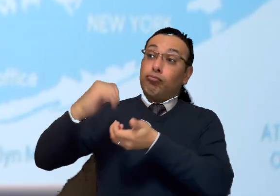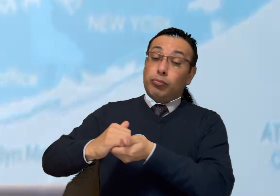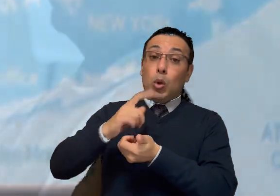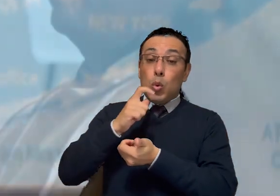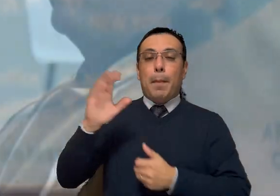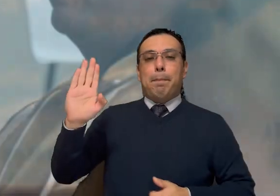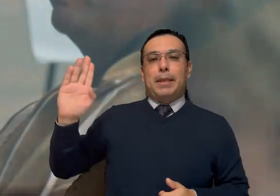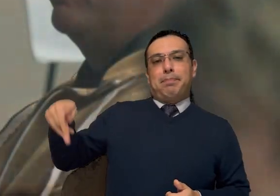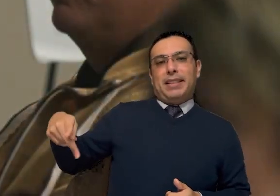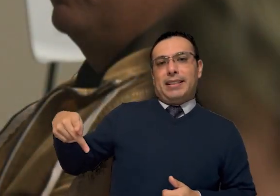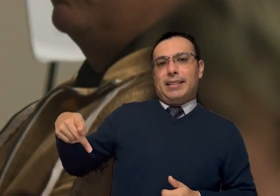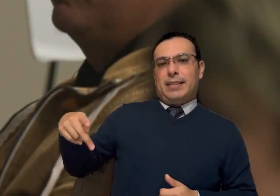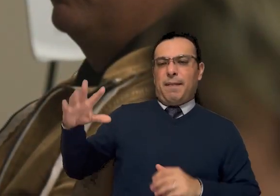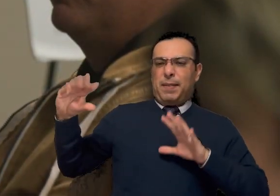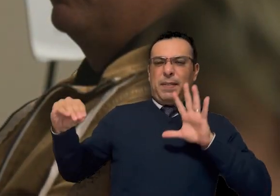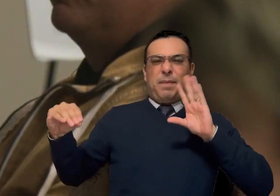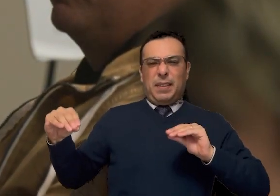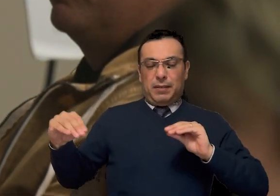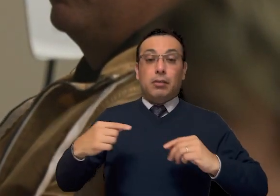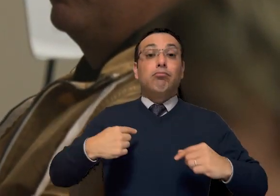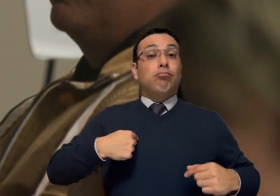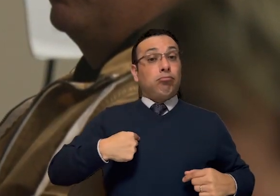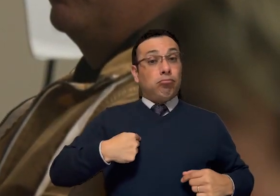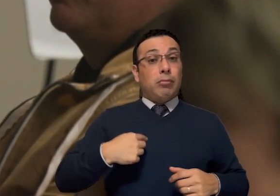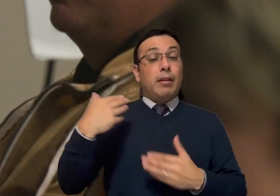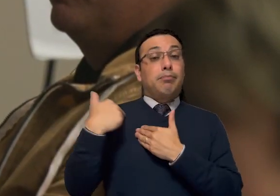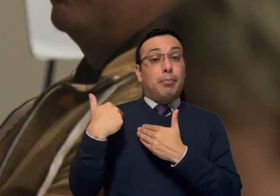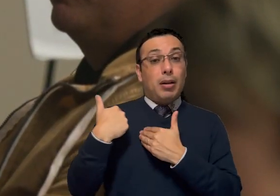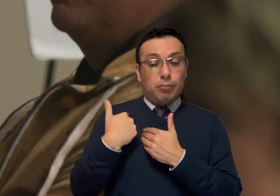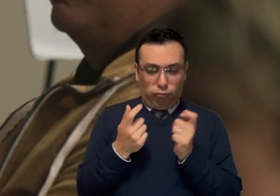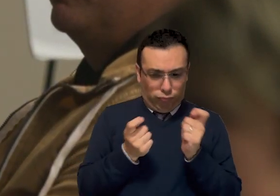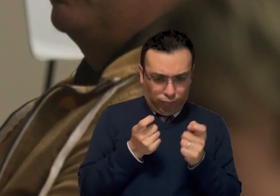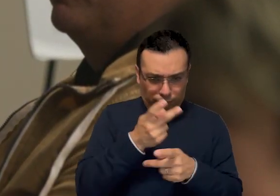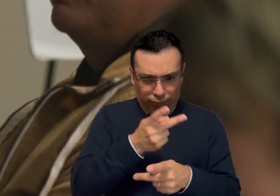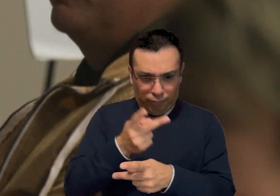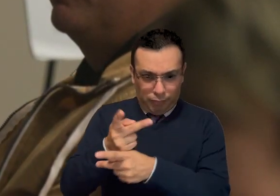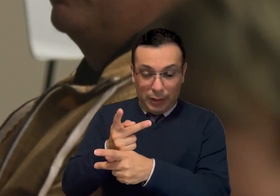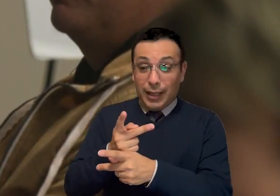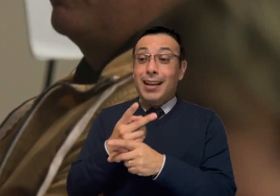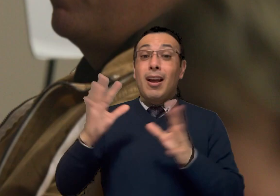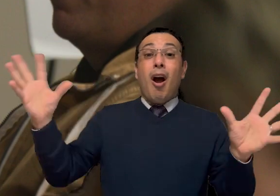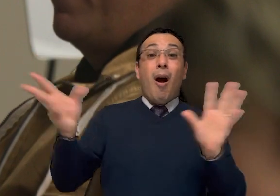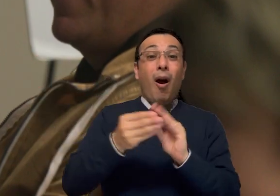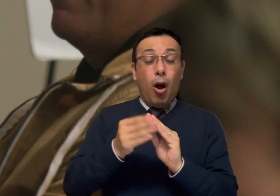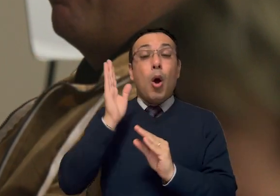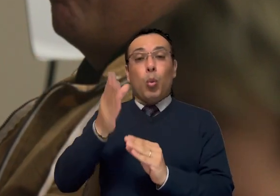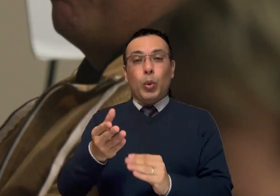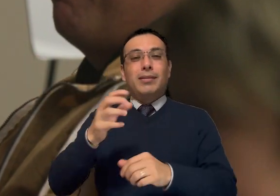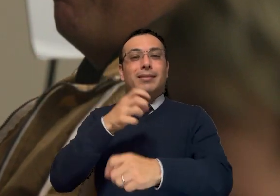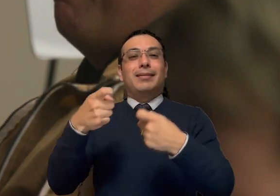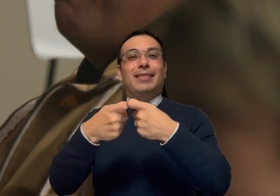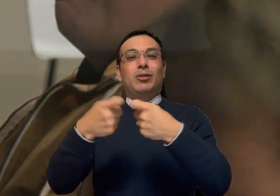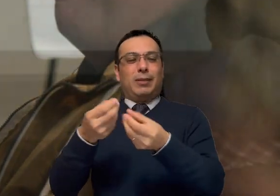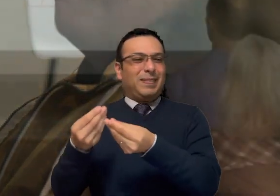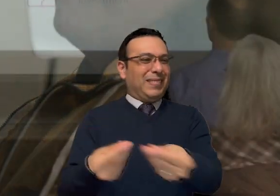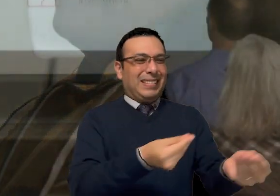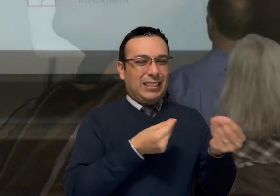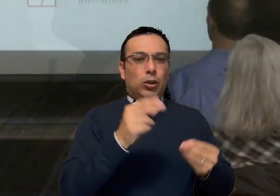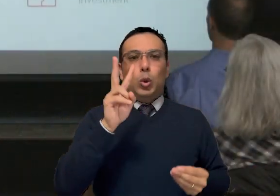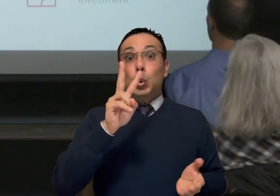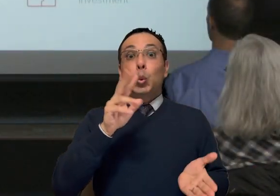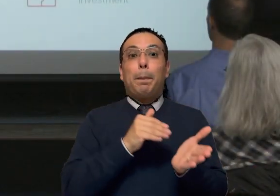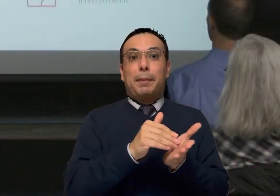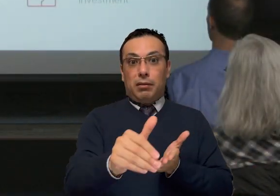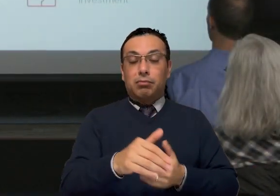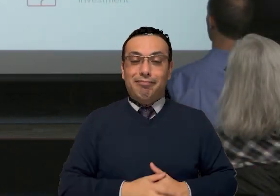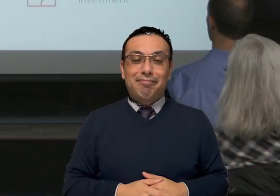and BP, with Equinor as the operator, and altogether, these projects will power around 2 million homes once completed. So